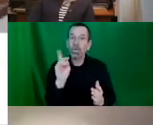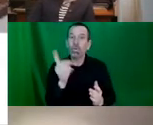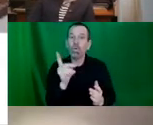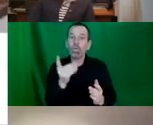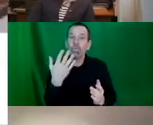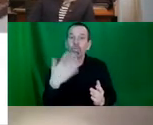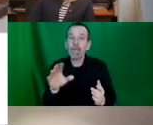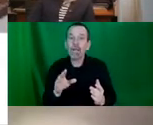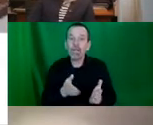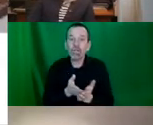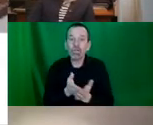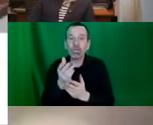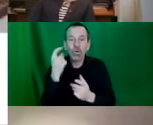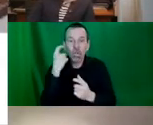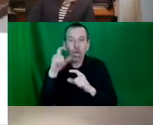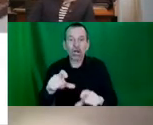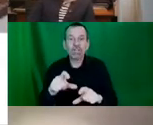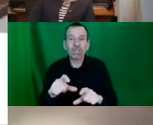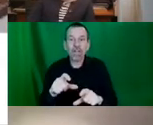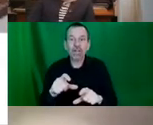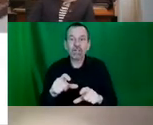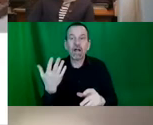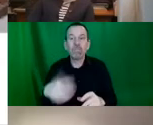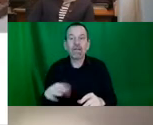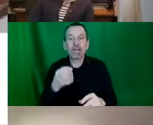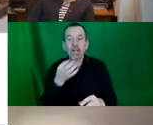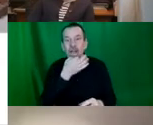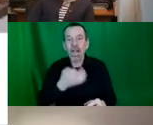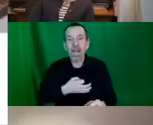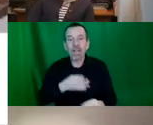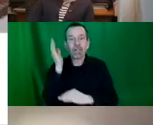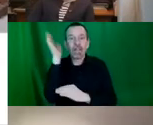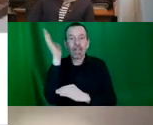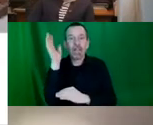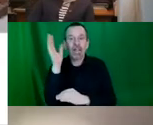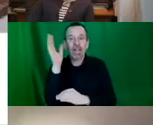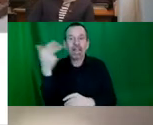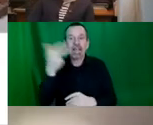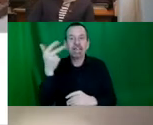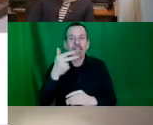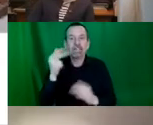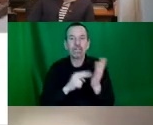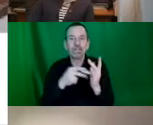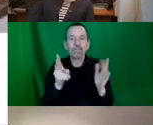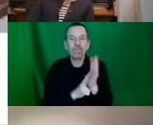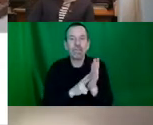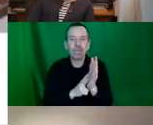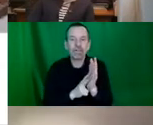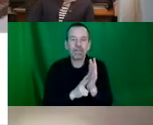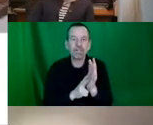Ask a Conservator Day on the 18th of November. Held in remembrance of the Florence floods,